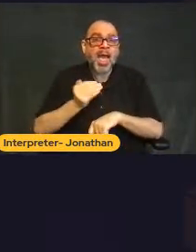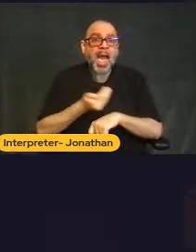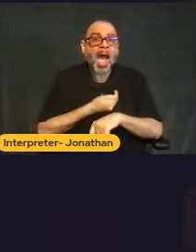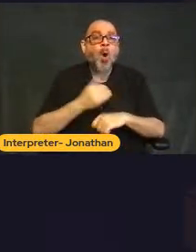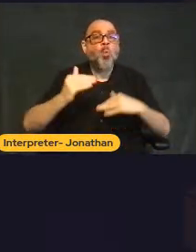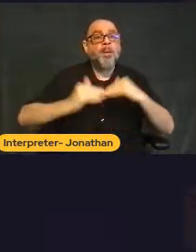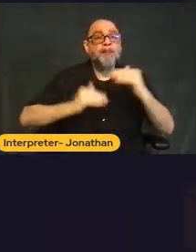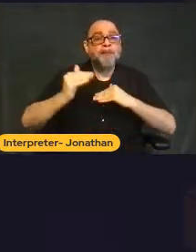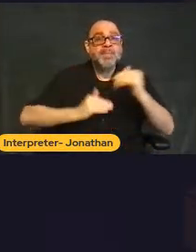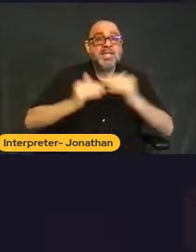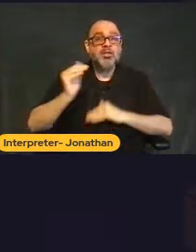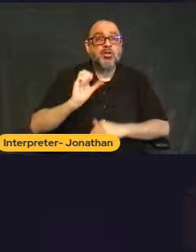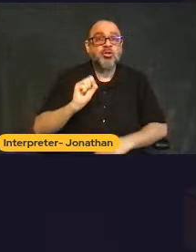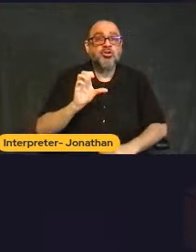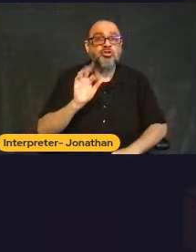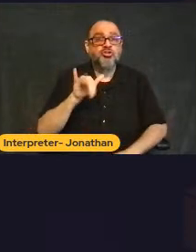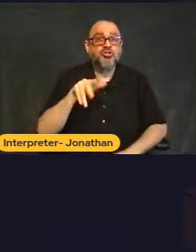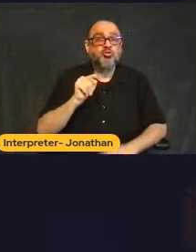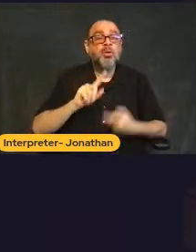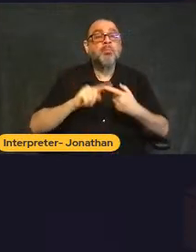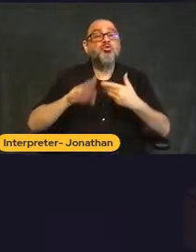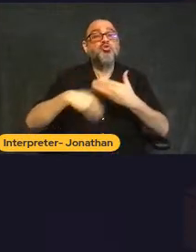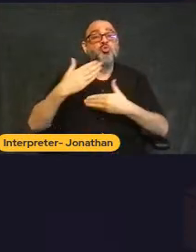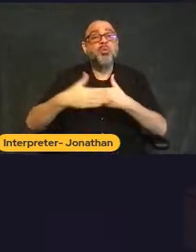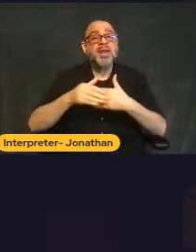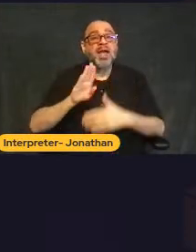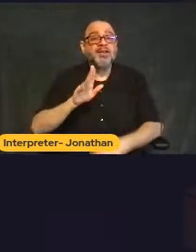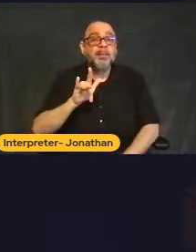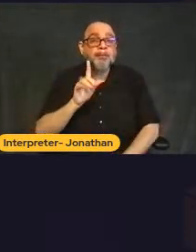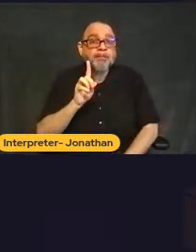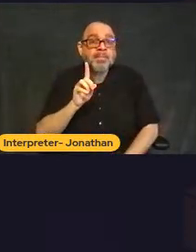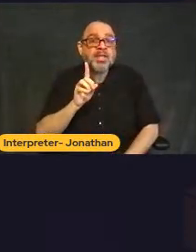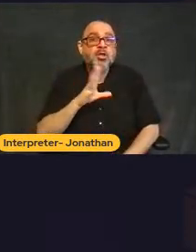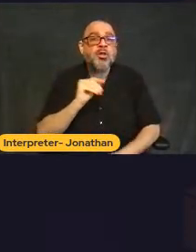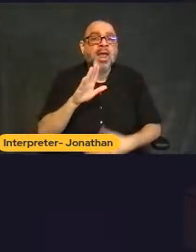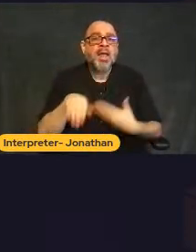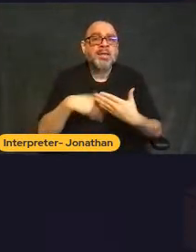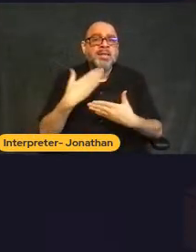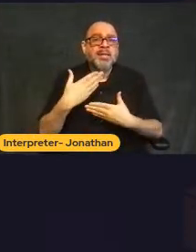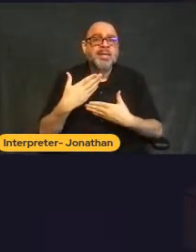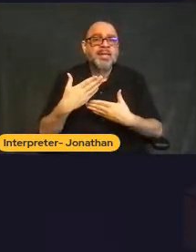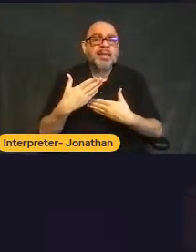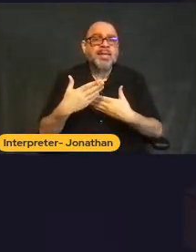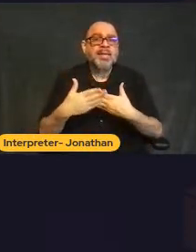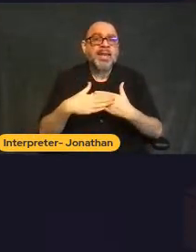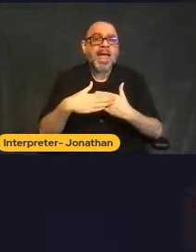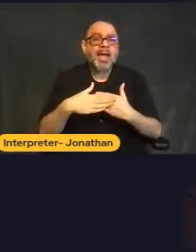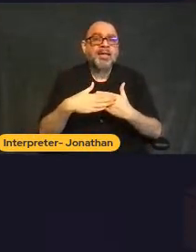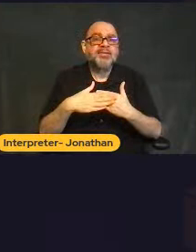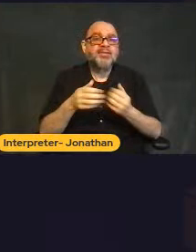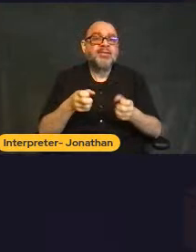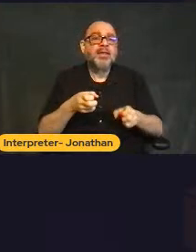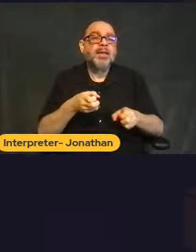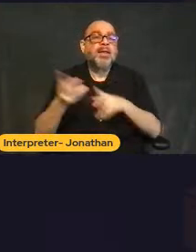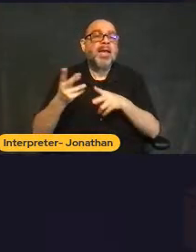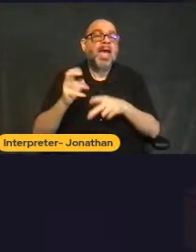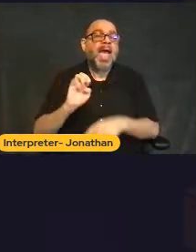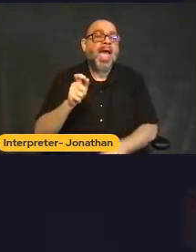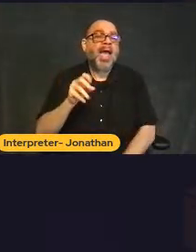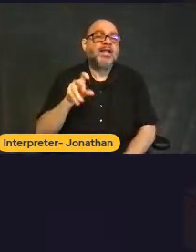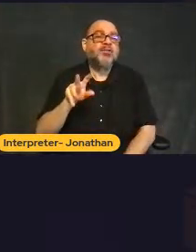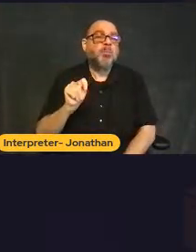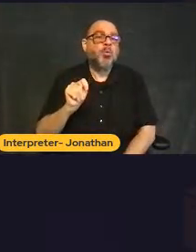to next build and next export. So let's just add that into